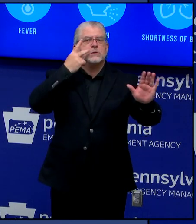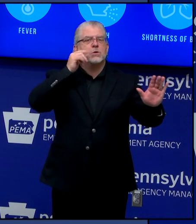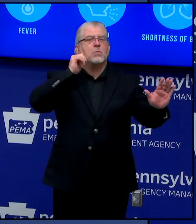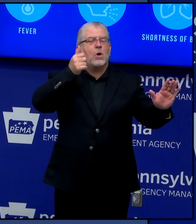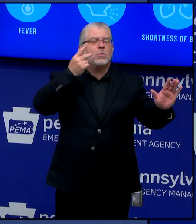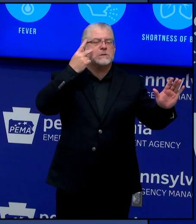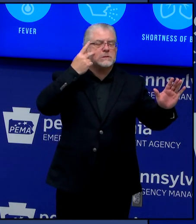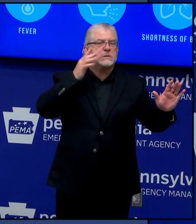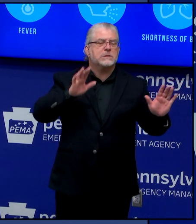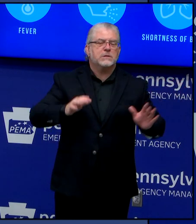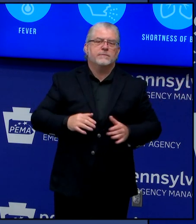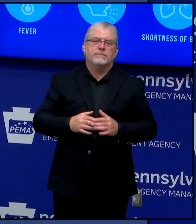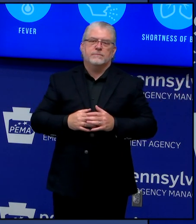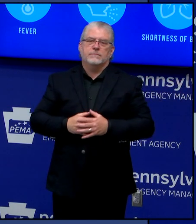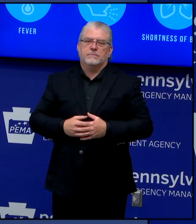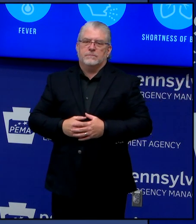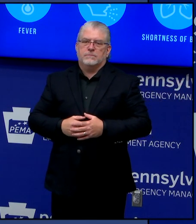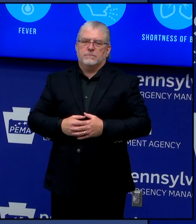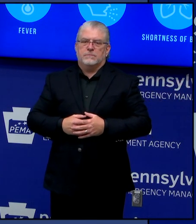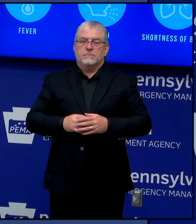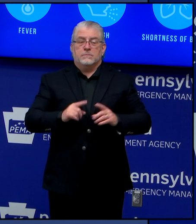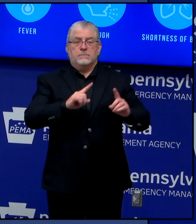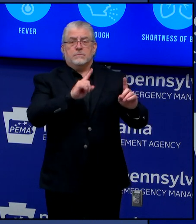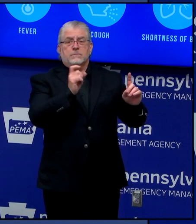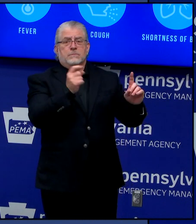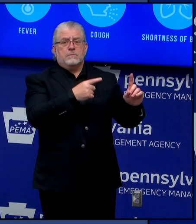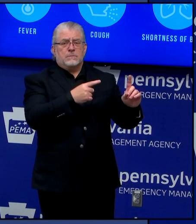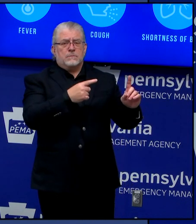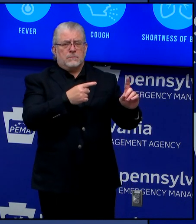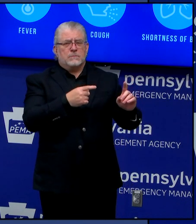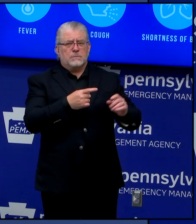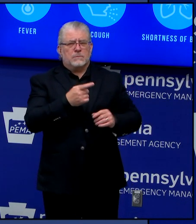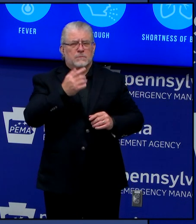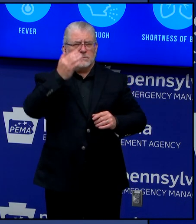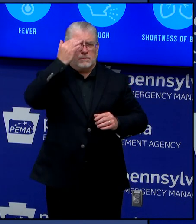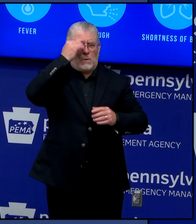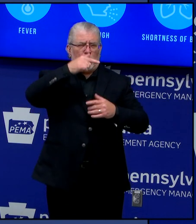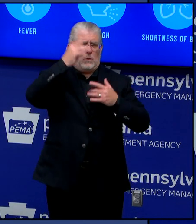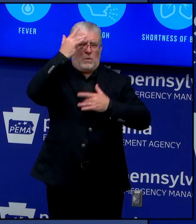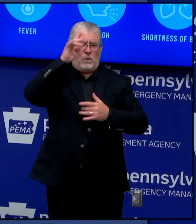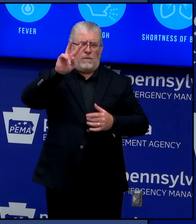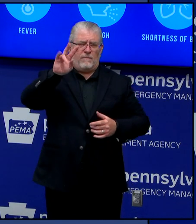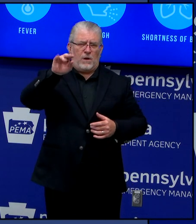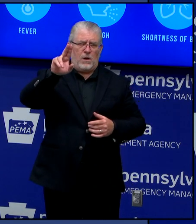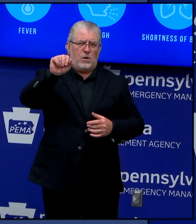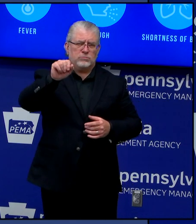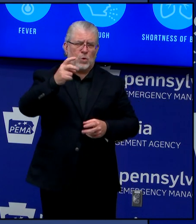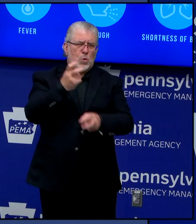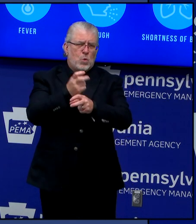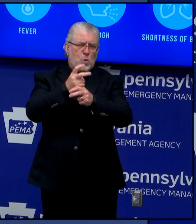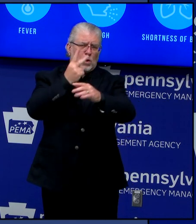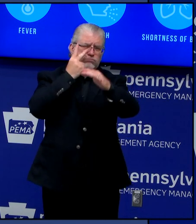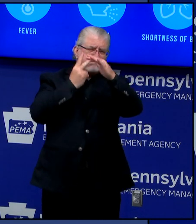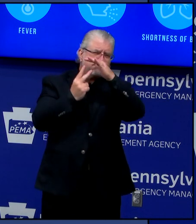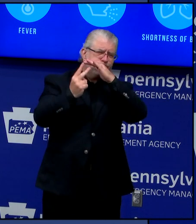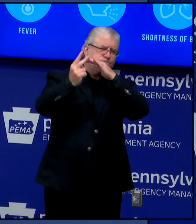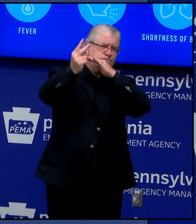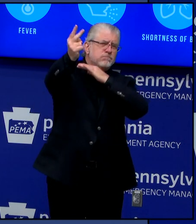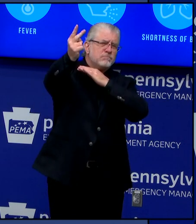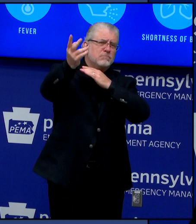American, while we know that the virus sets the timeline, what is your outlook as we look forward to the fall as far as social